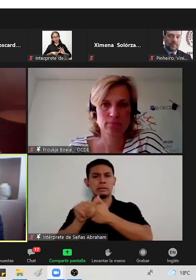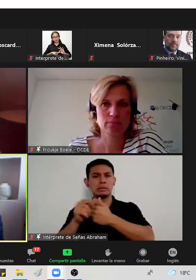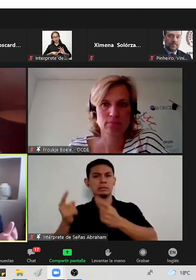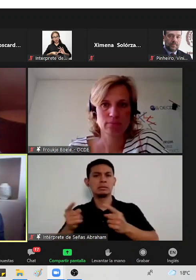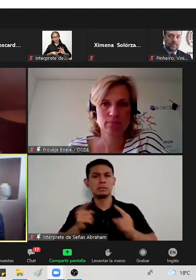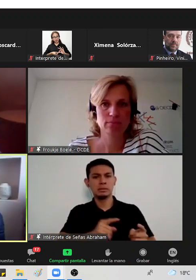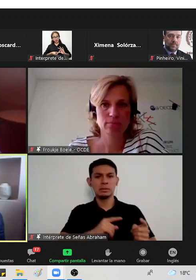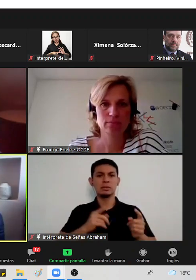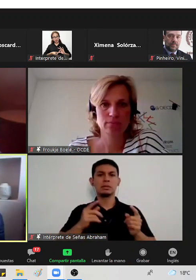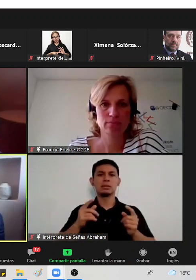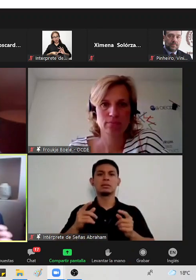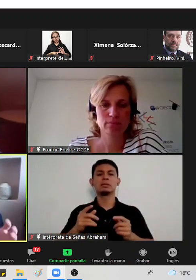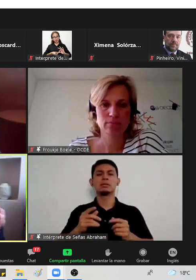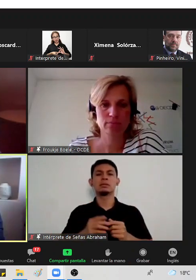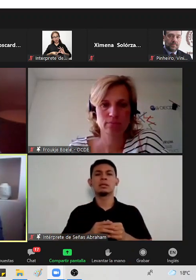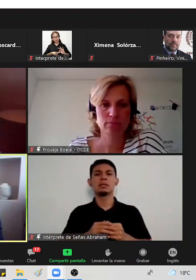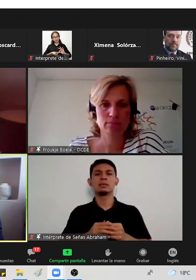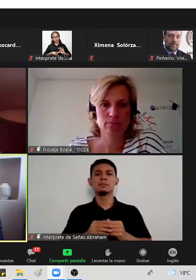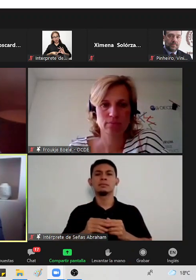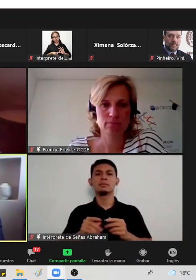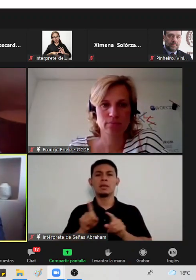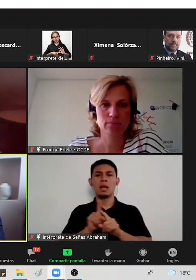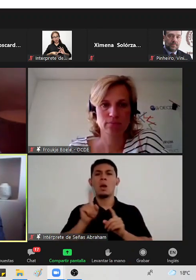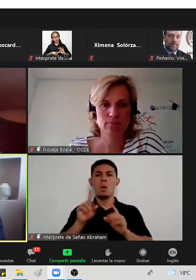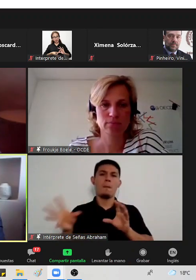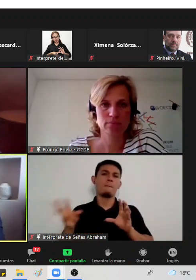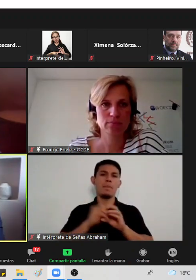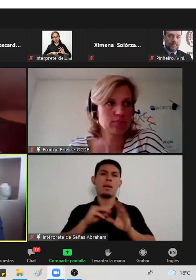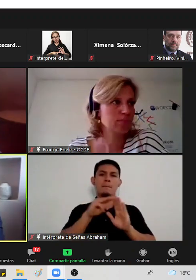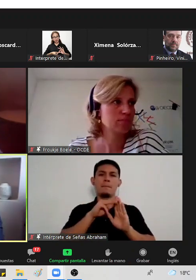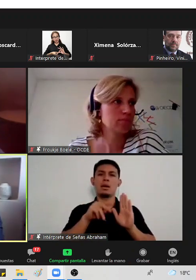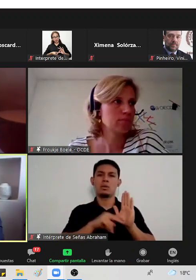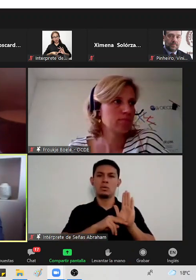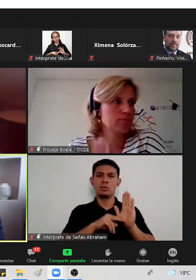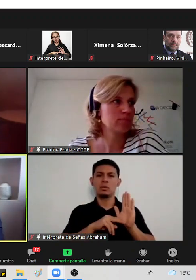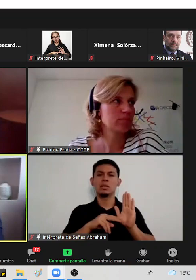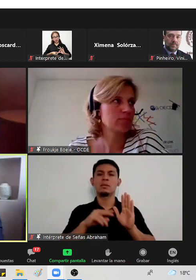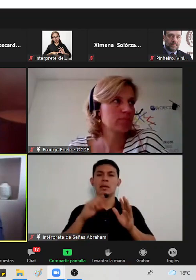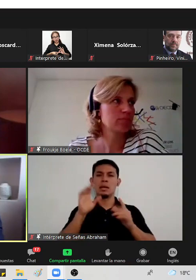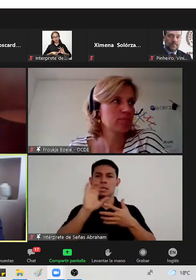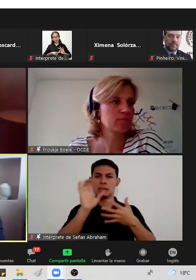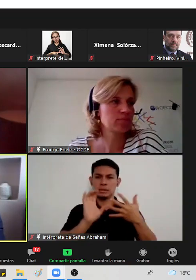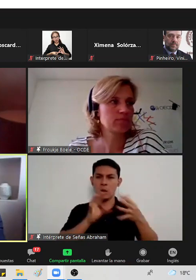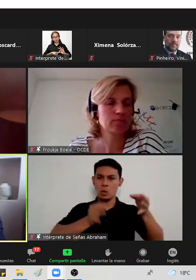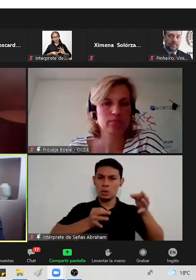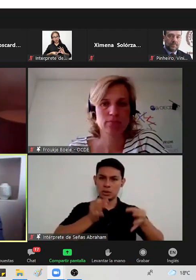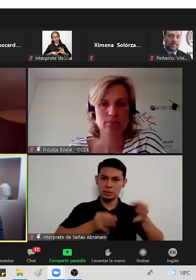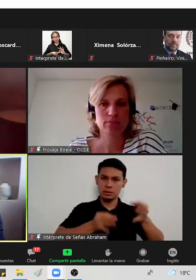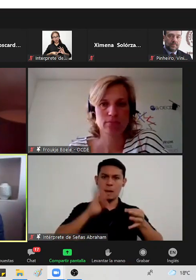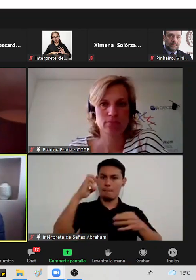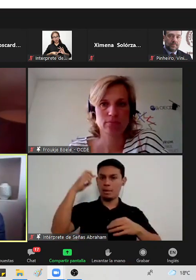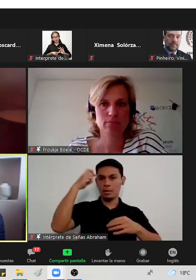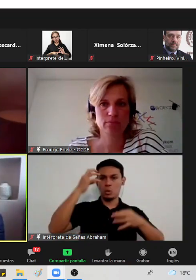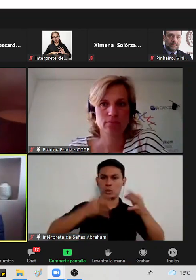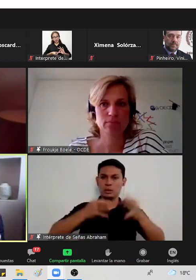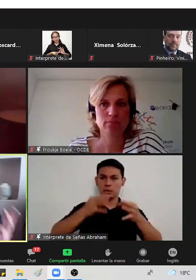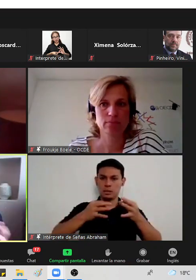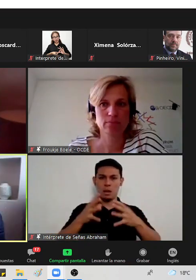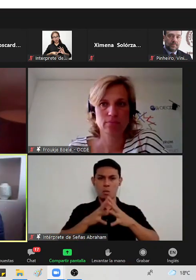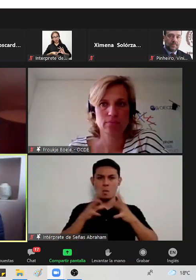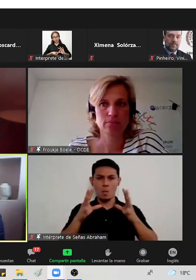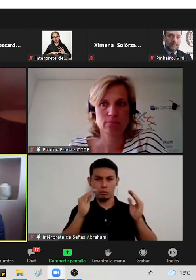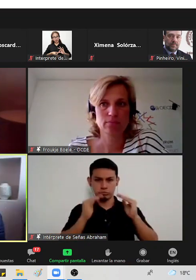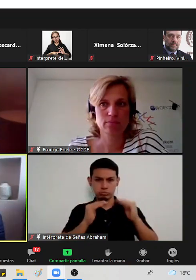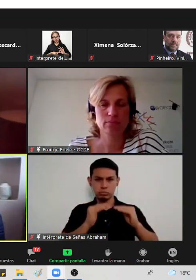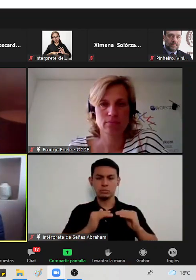of risk management that we talked about to uh regulatory framework with legal political society social